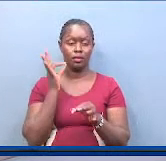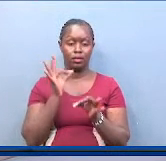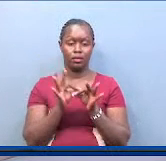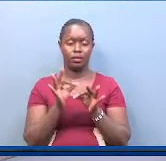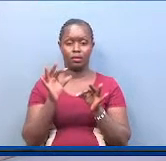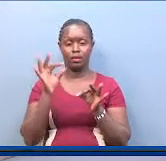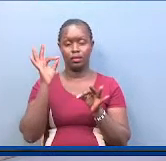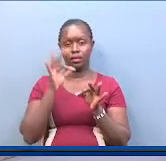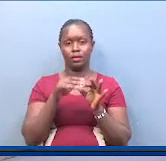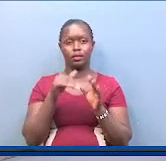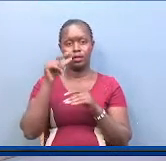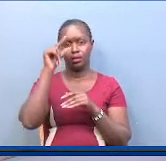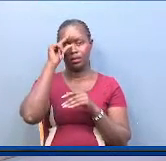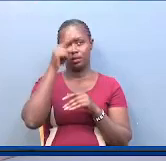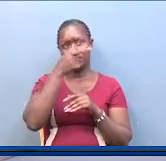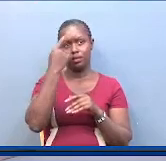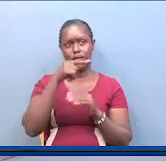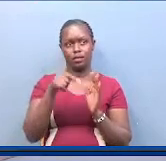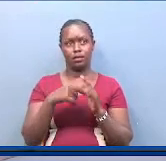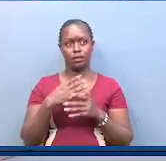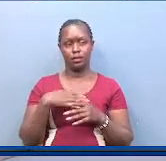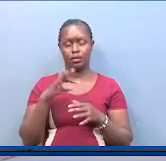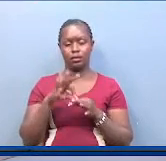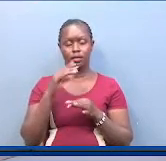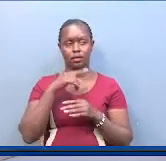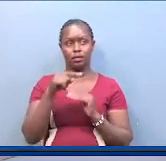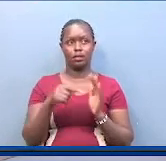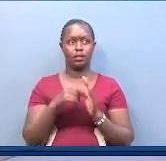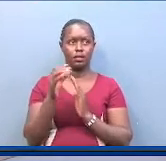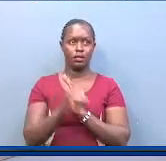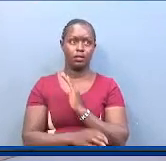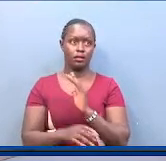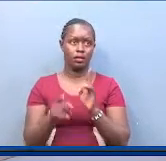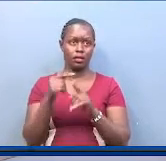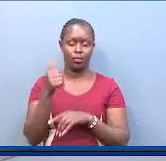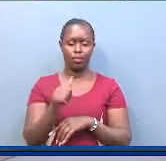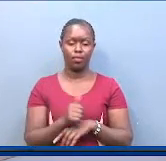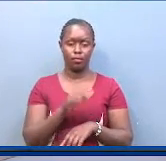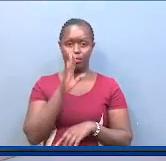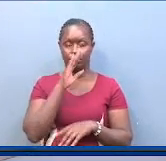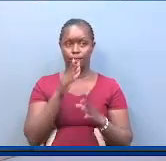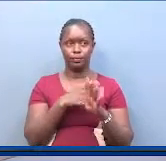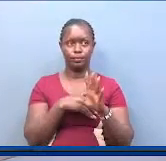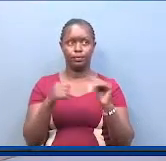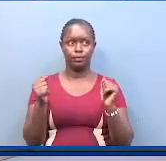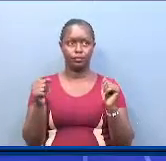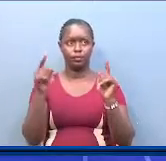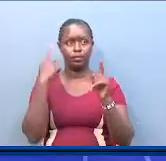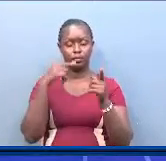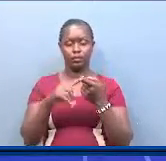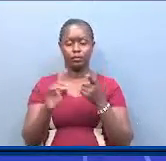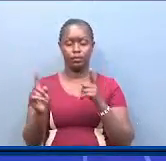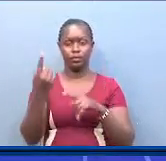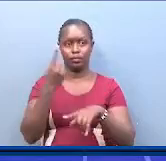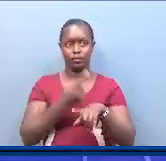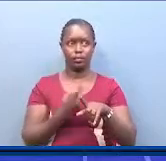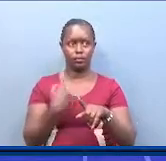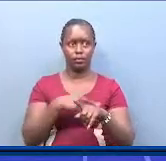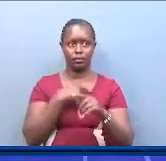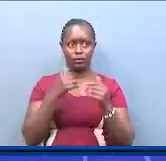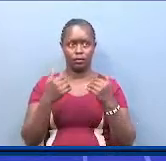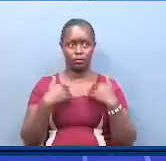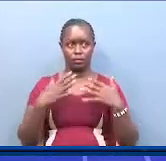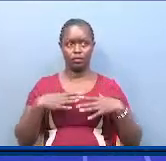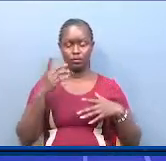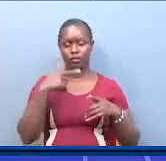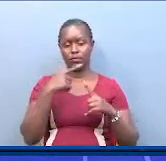next government, because these people, they have fought for this country. Uh-huh. And they have never been in the presidency. For the first time, we shall have